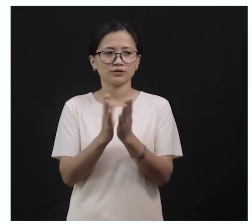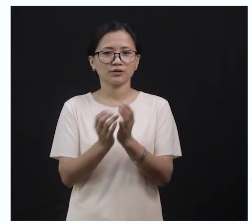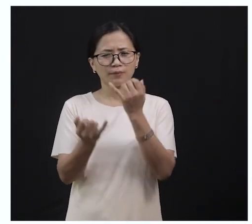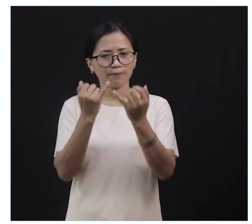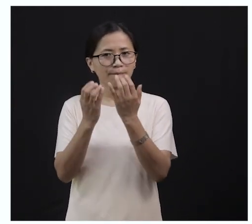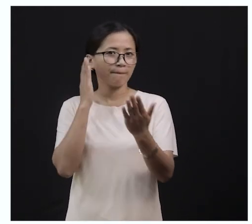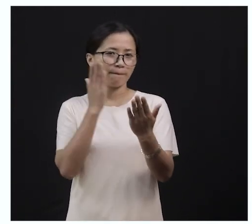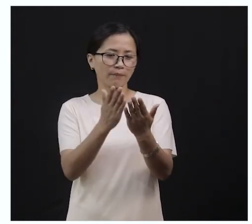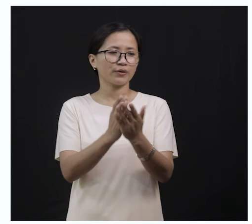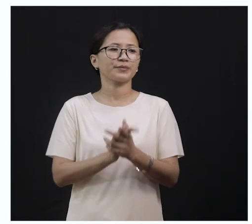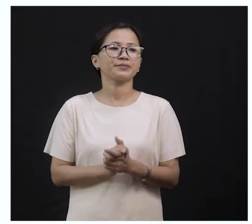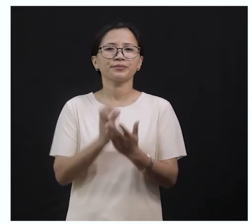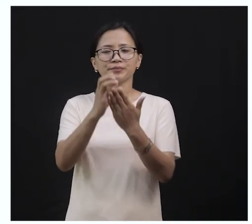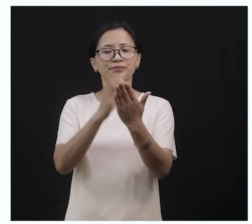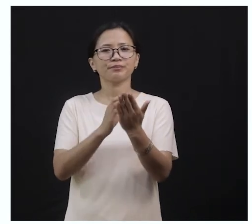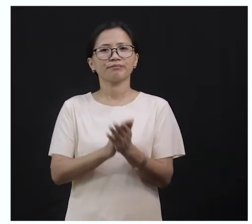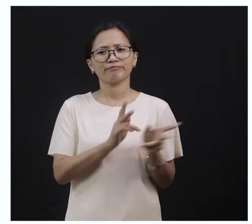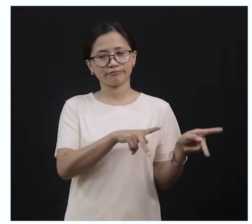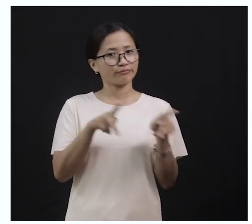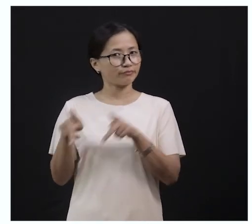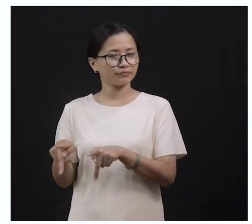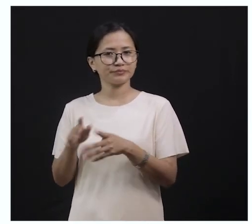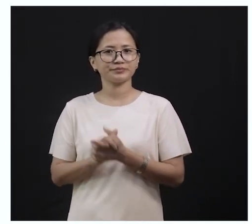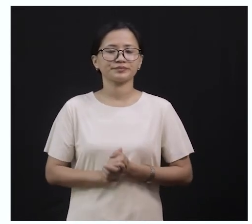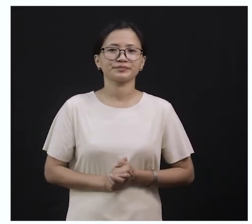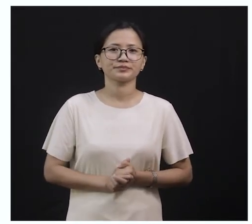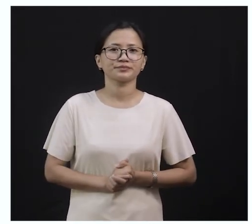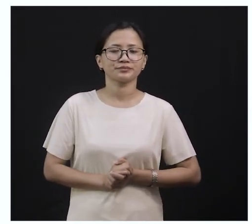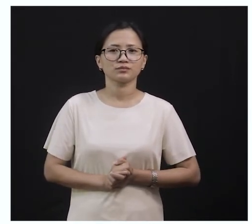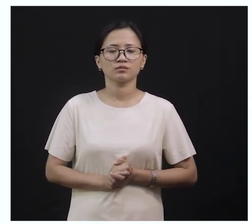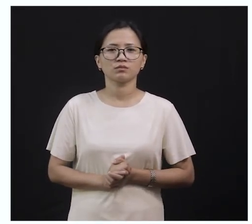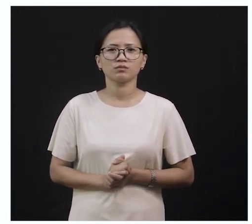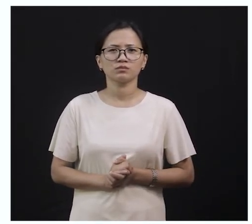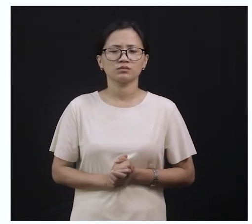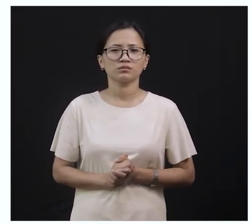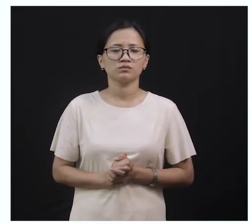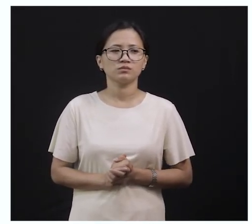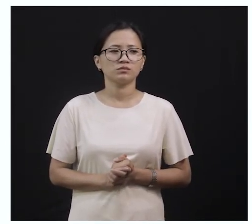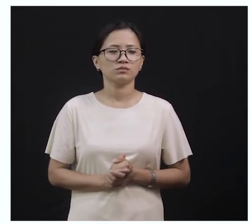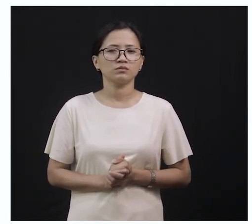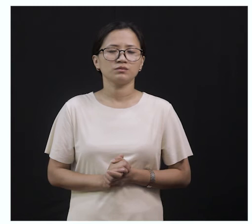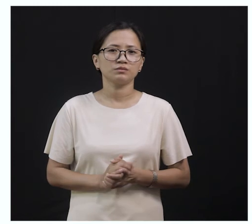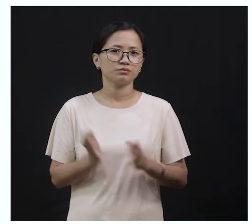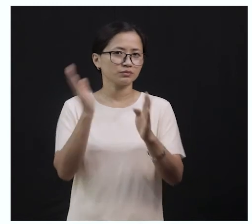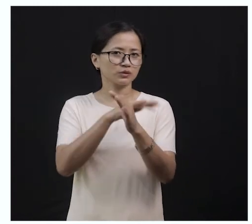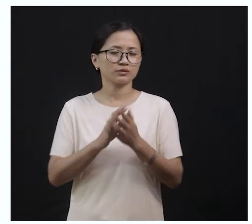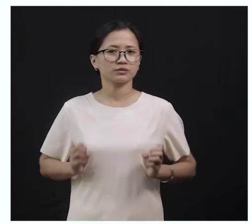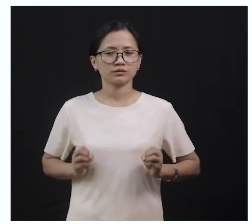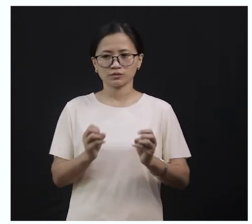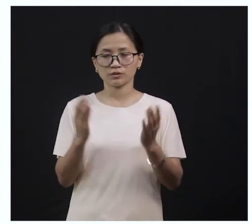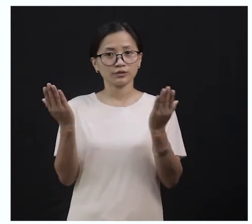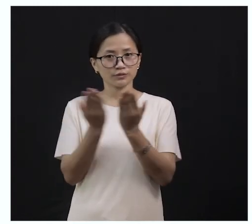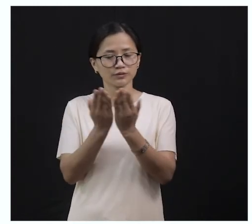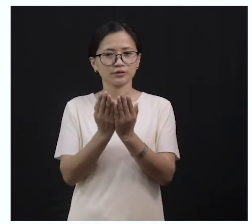I hope you all have read the poem along with me. Before we started, we read the poem together, right? You can pause